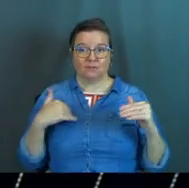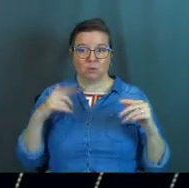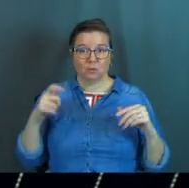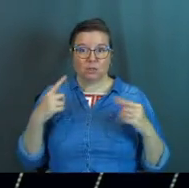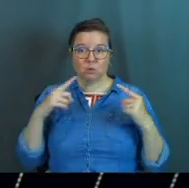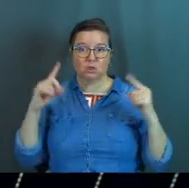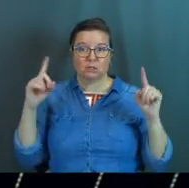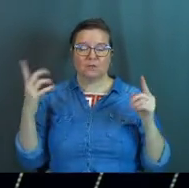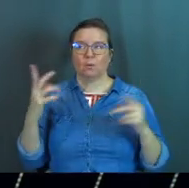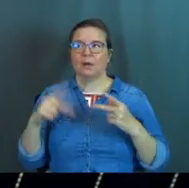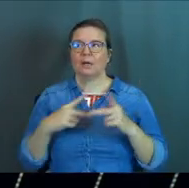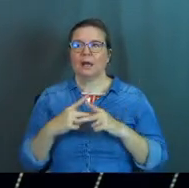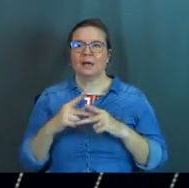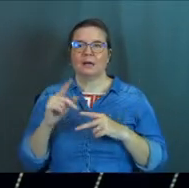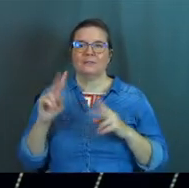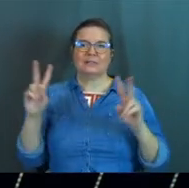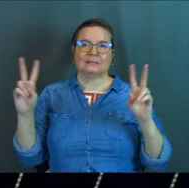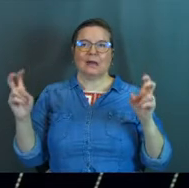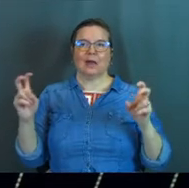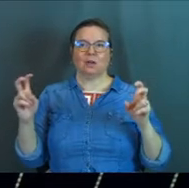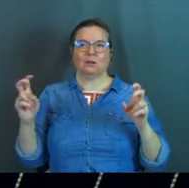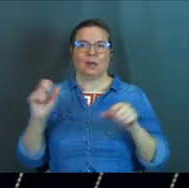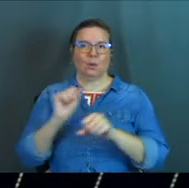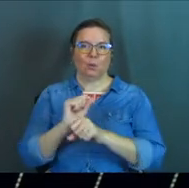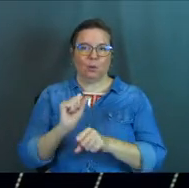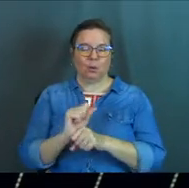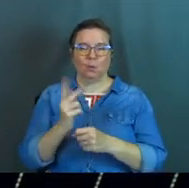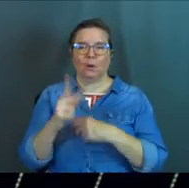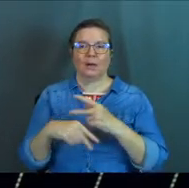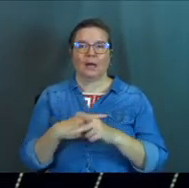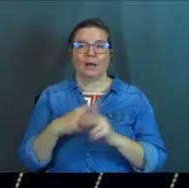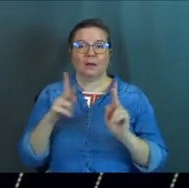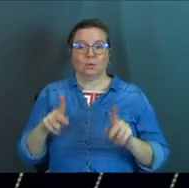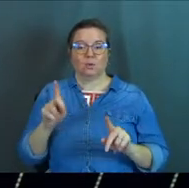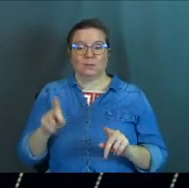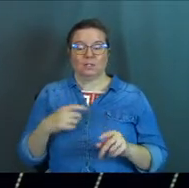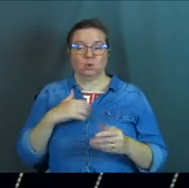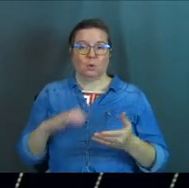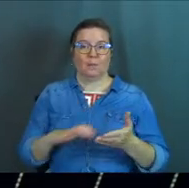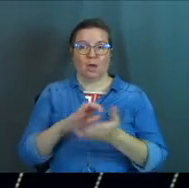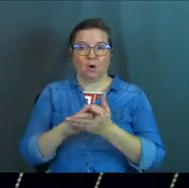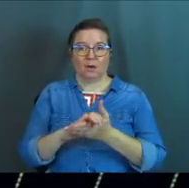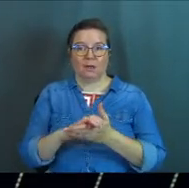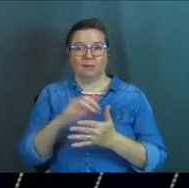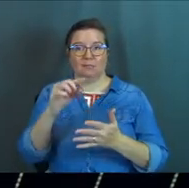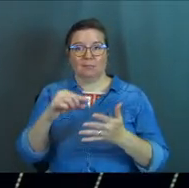did you need to achieve? What kind of title did you need to achieve at work? What kind of person did you need to marry?